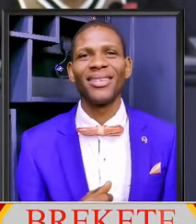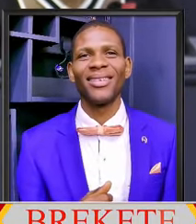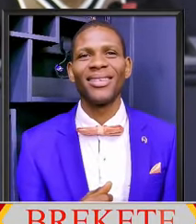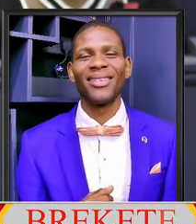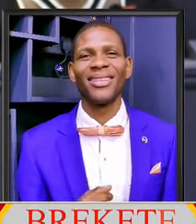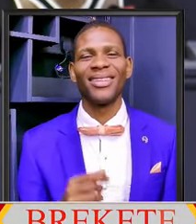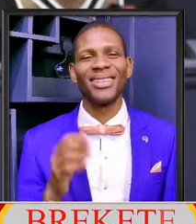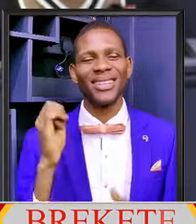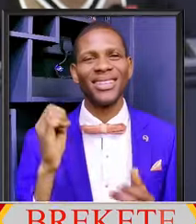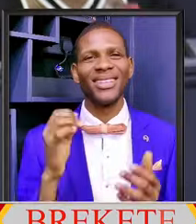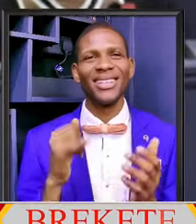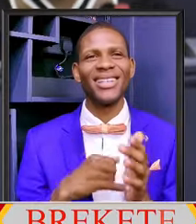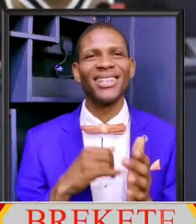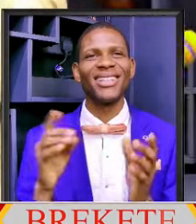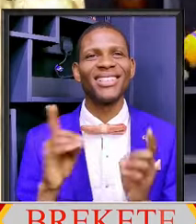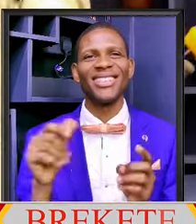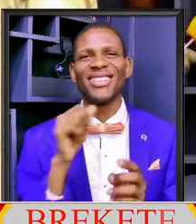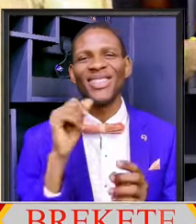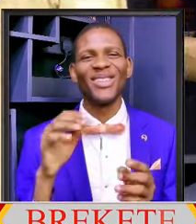You know, reach 100.